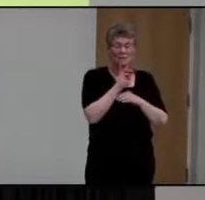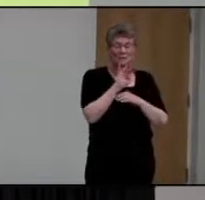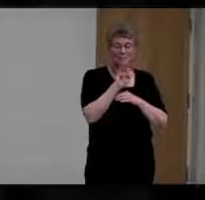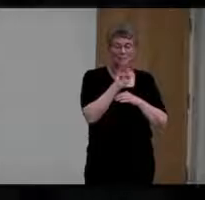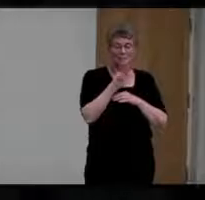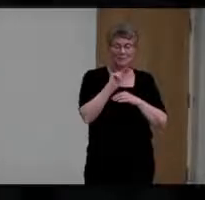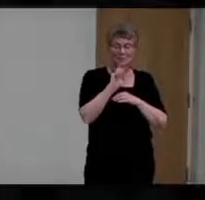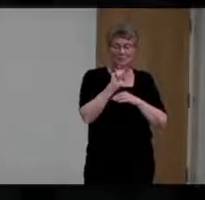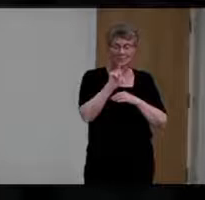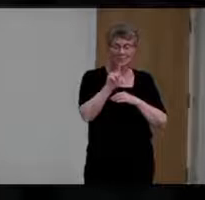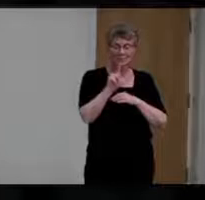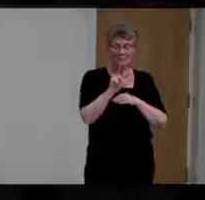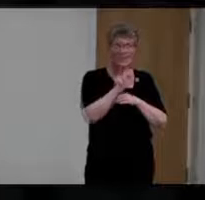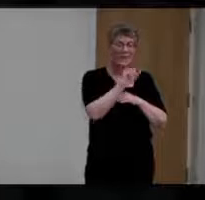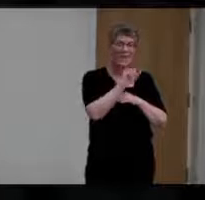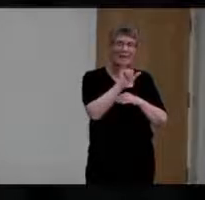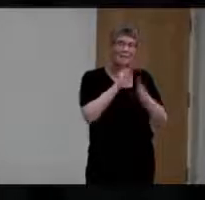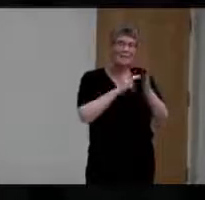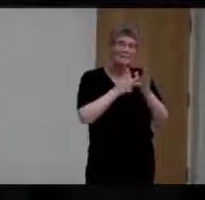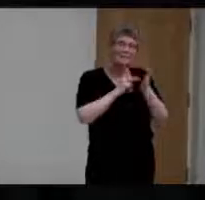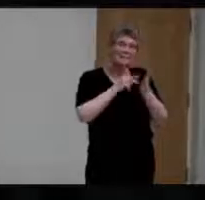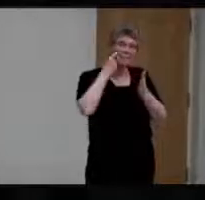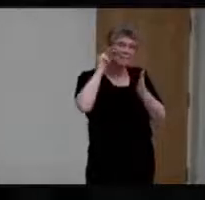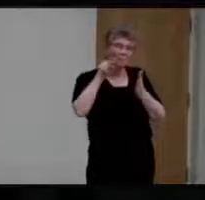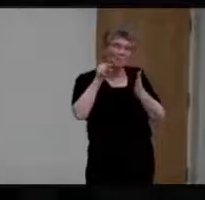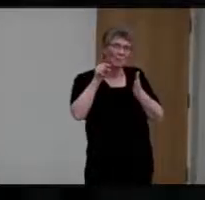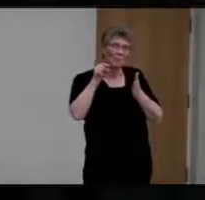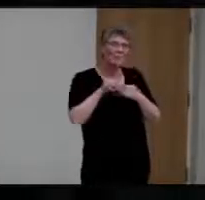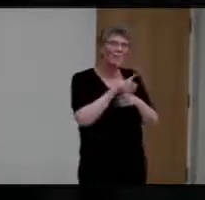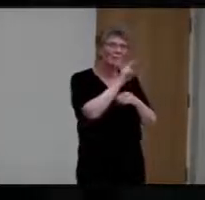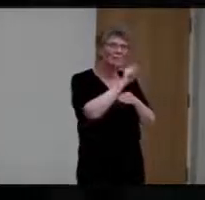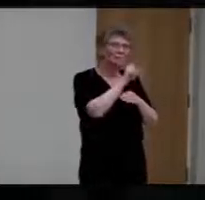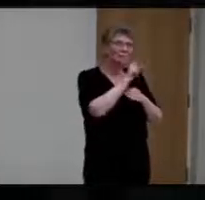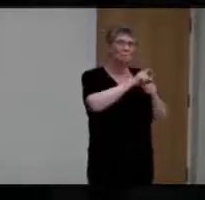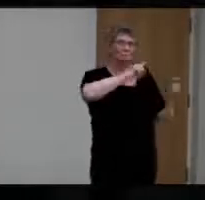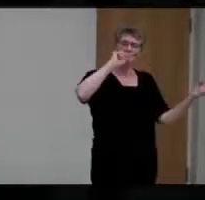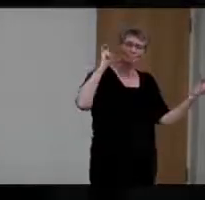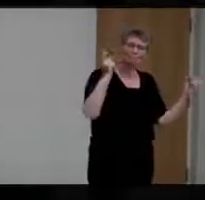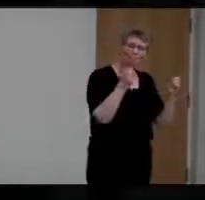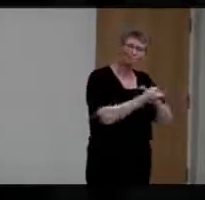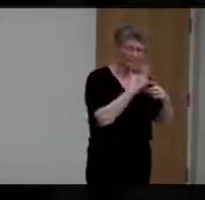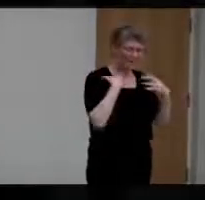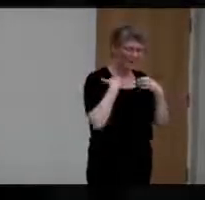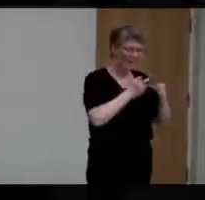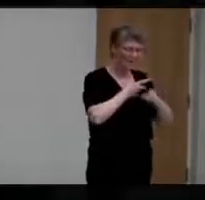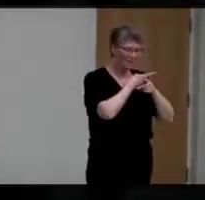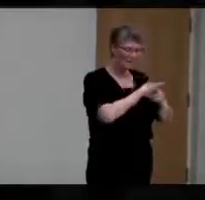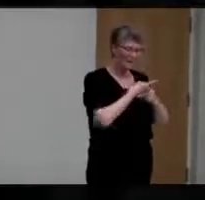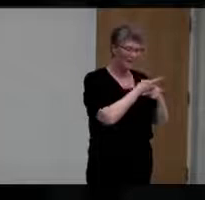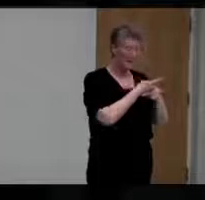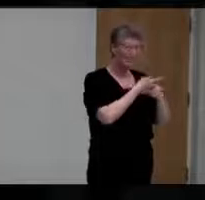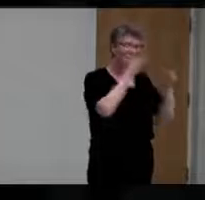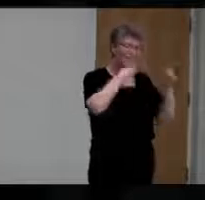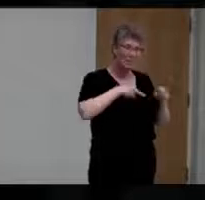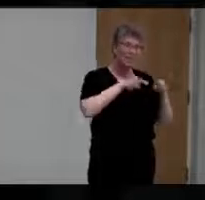it's a tool to revolutionize healthcare, probably on par with development of washing hands and the